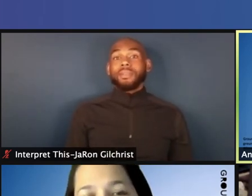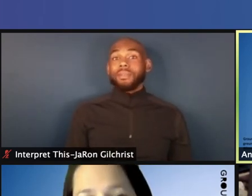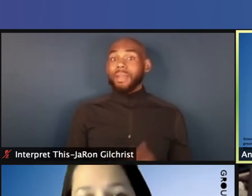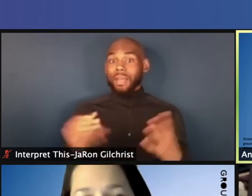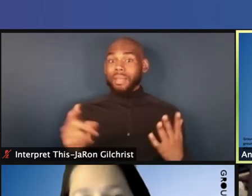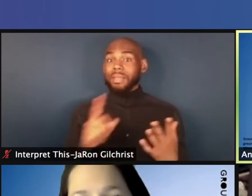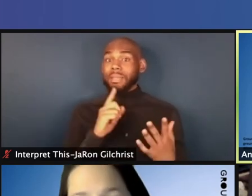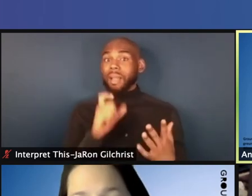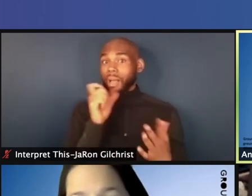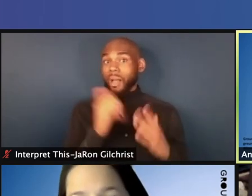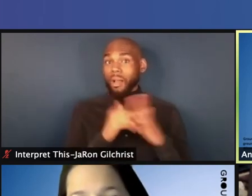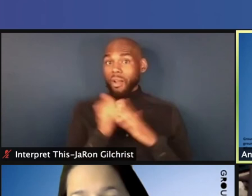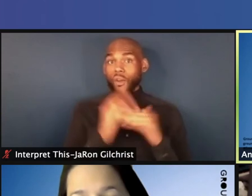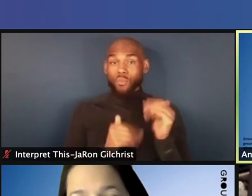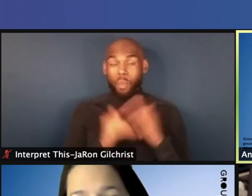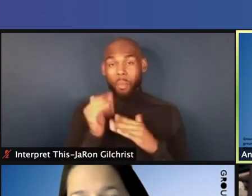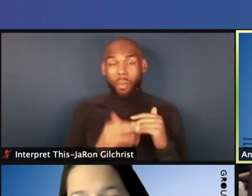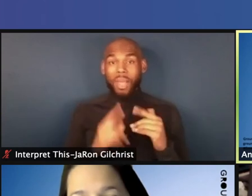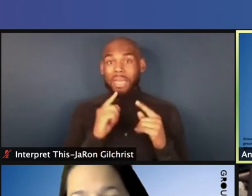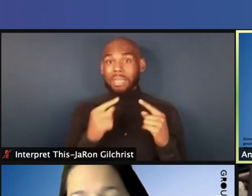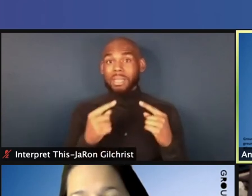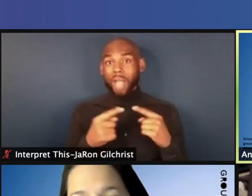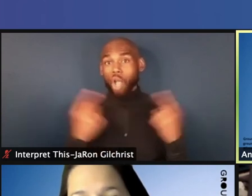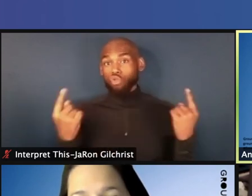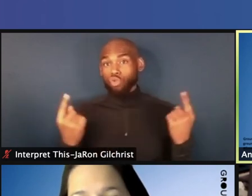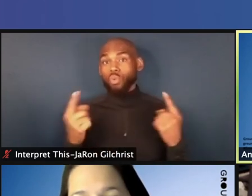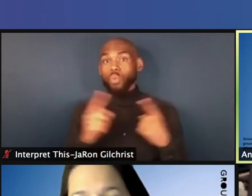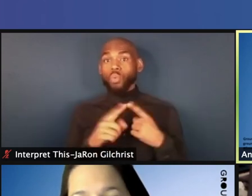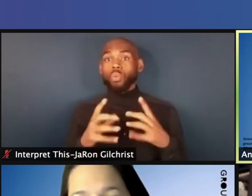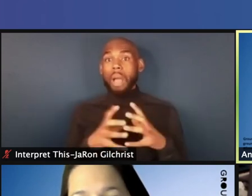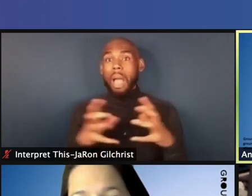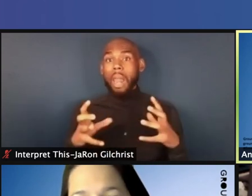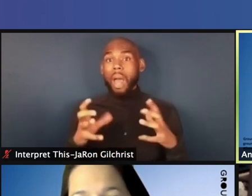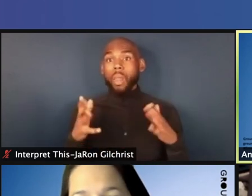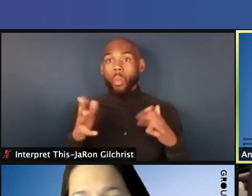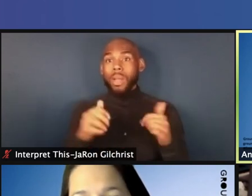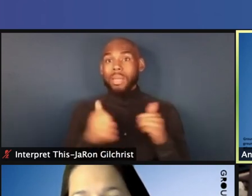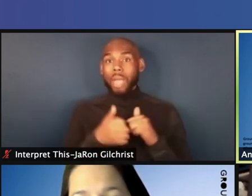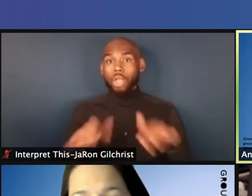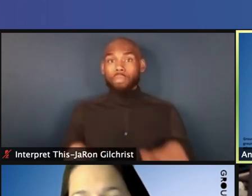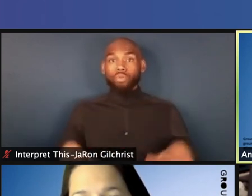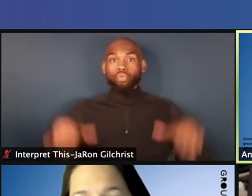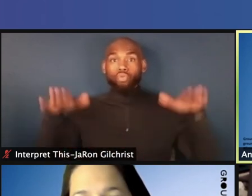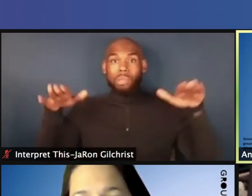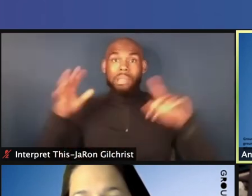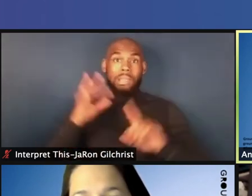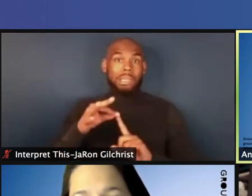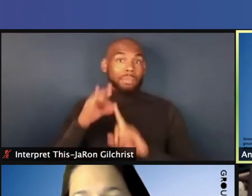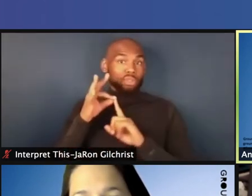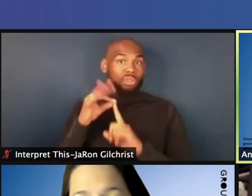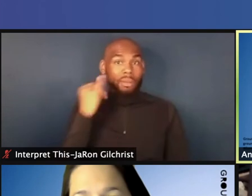uncomfortable. It's contrary to probably a lot of the way that you have been raised, especially if you are